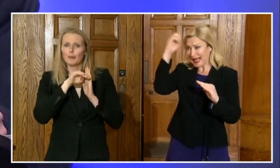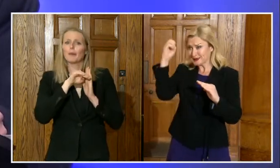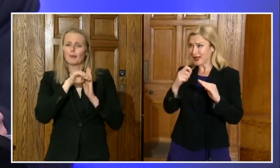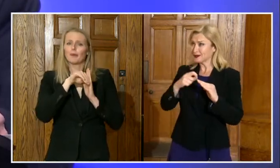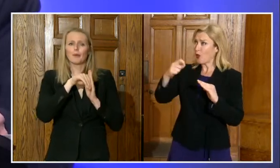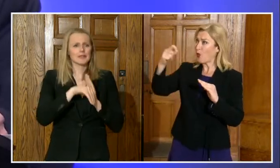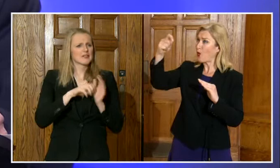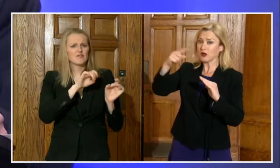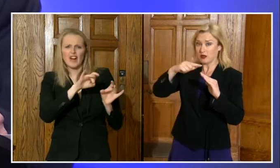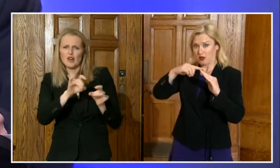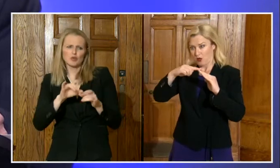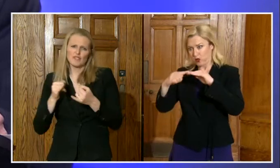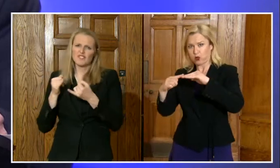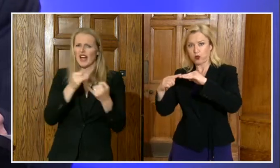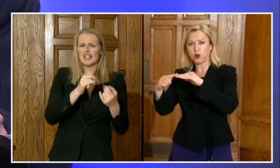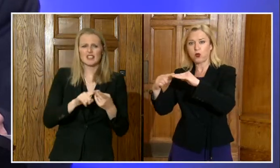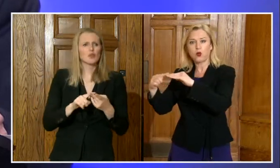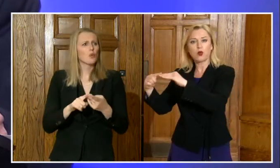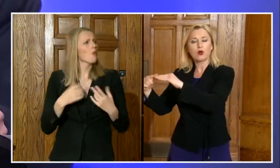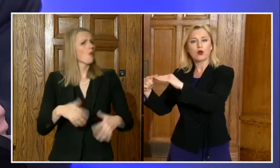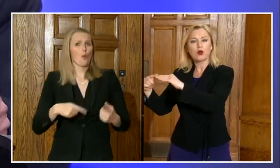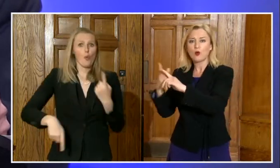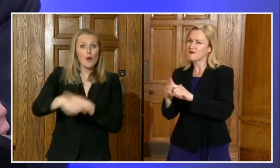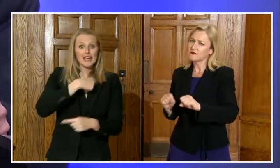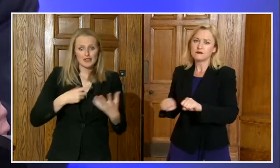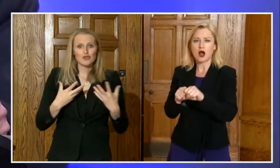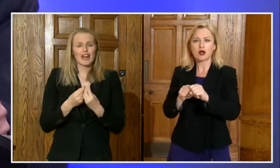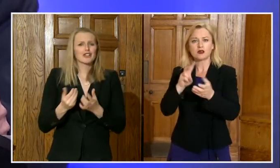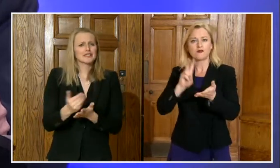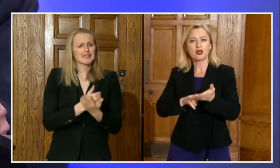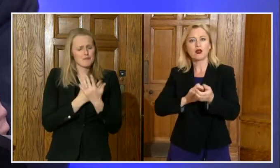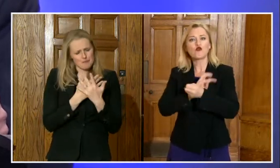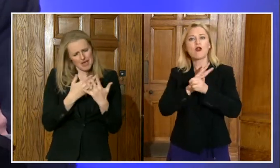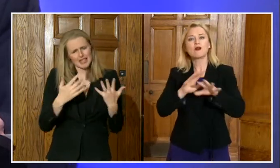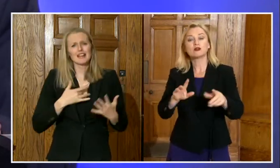virus, we have saved many, many lives, and we have protected our health